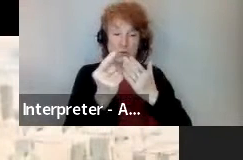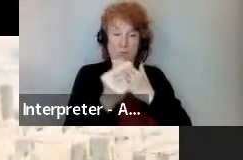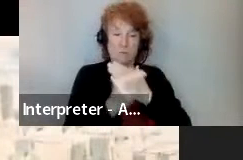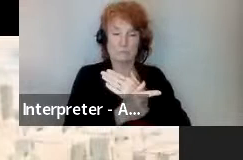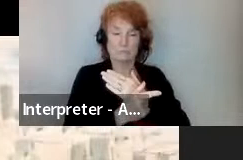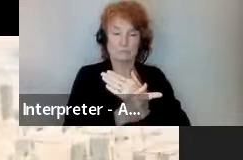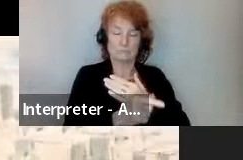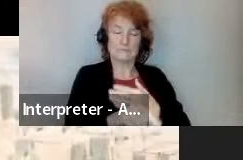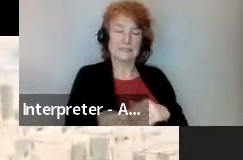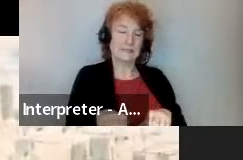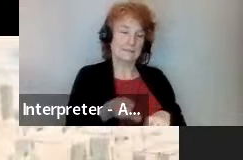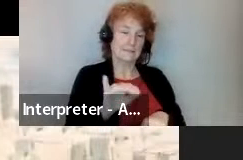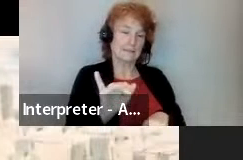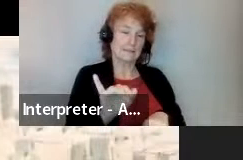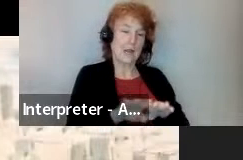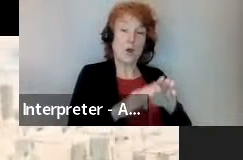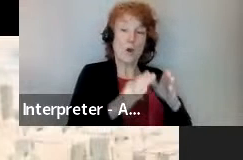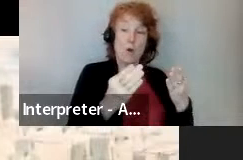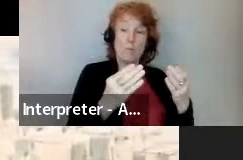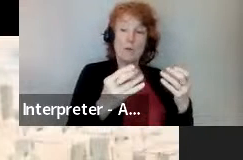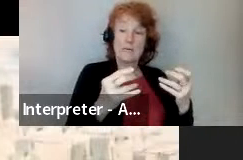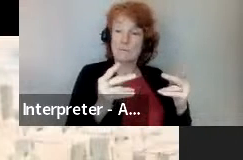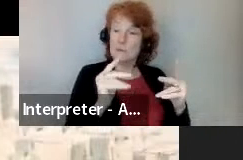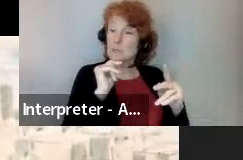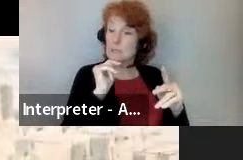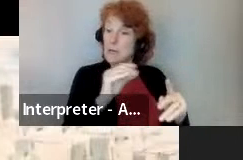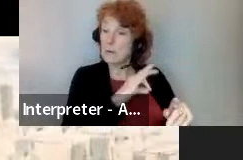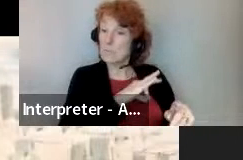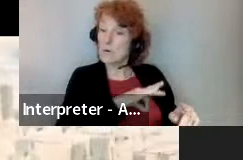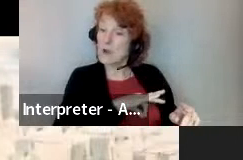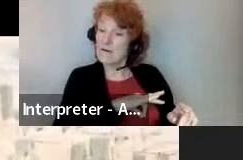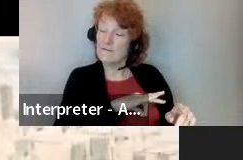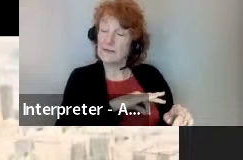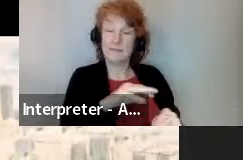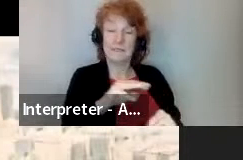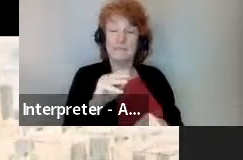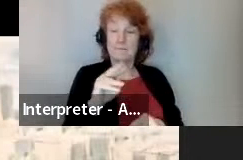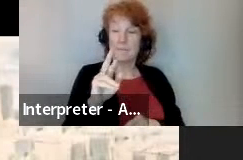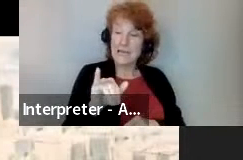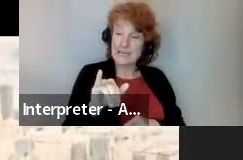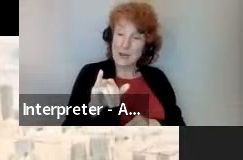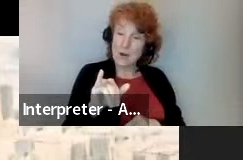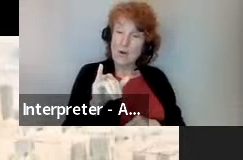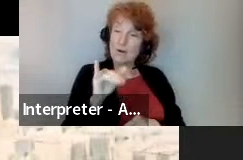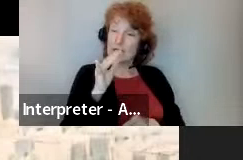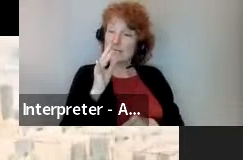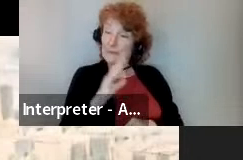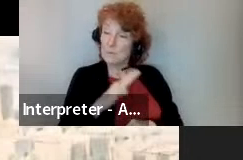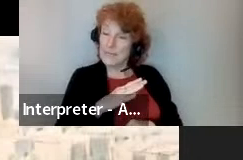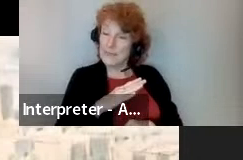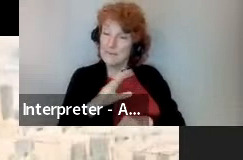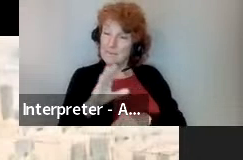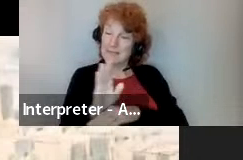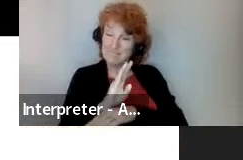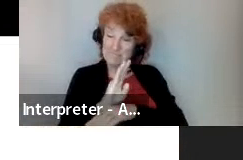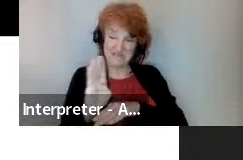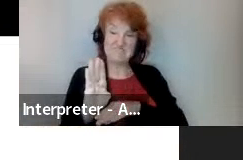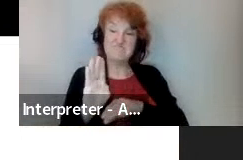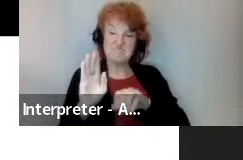benefits, like opening up opportunities for nonprofits or minority and women-owned businesses to build housing. Next slide, please.